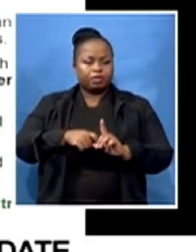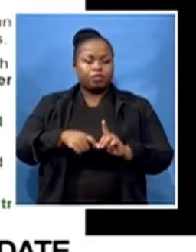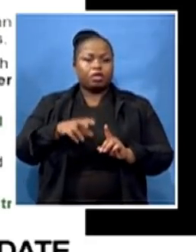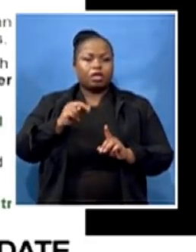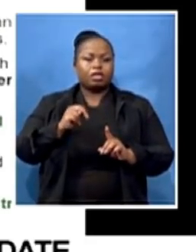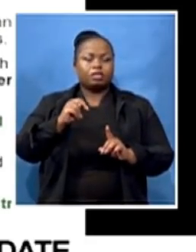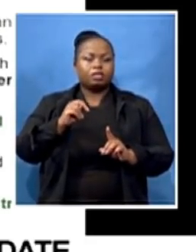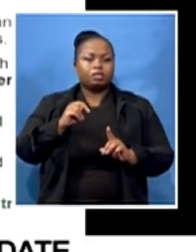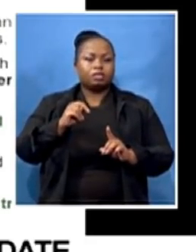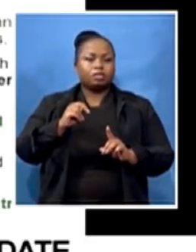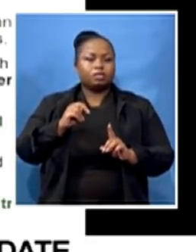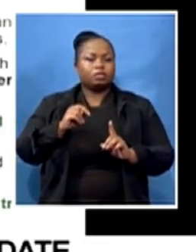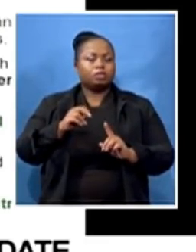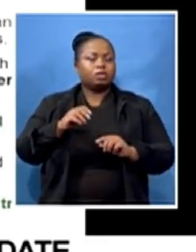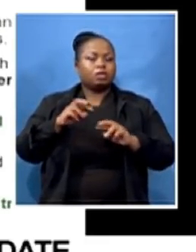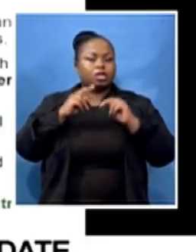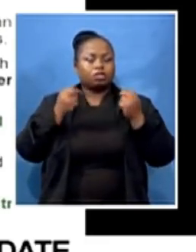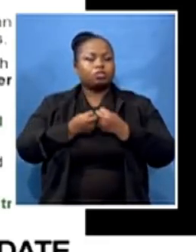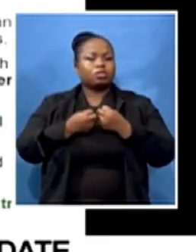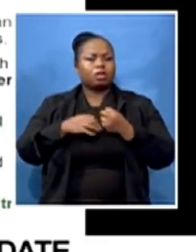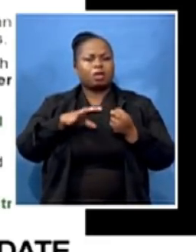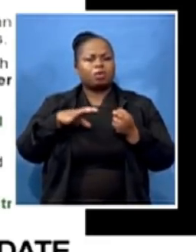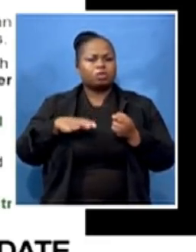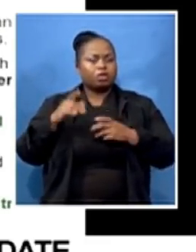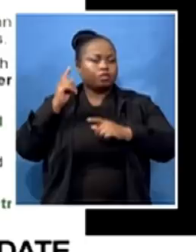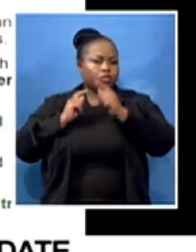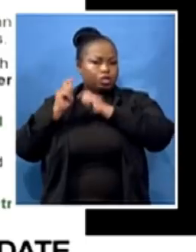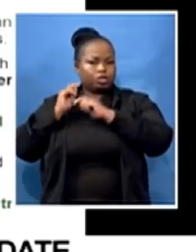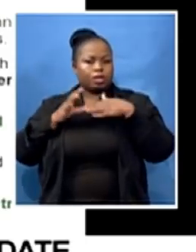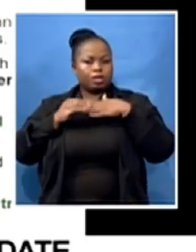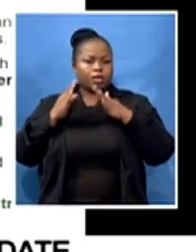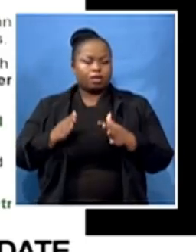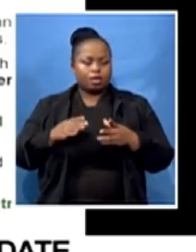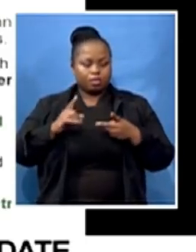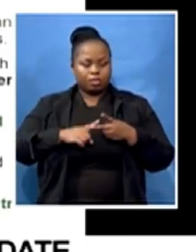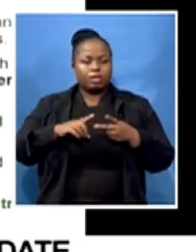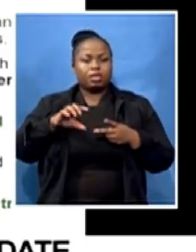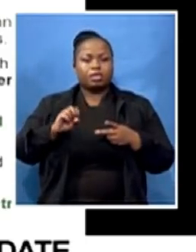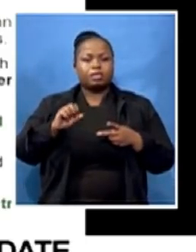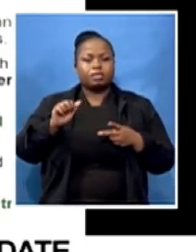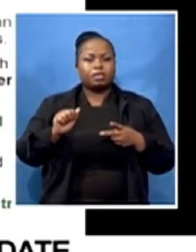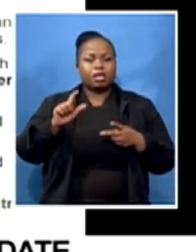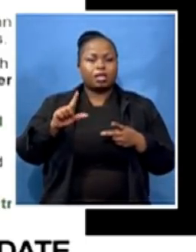course, the president of SALGA as well, so that all the relevant